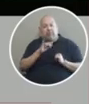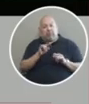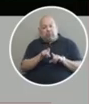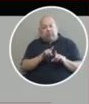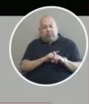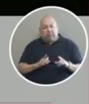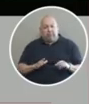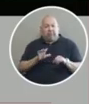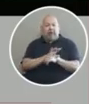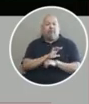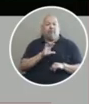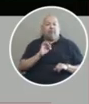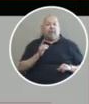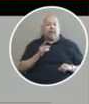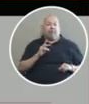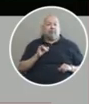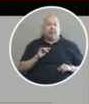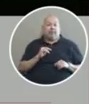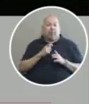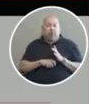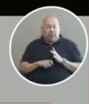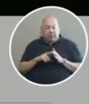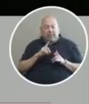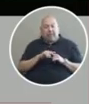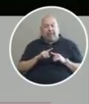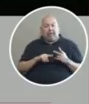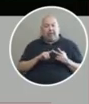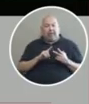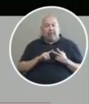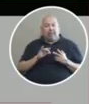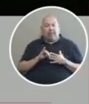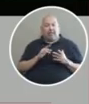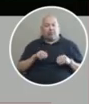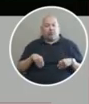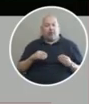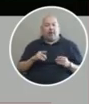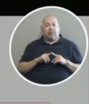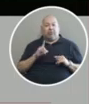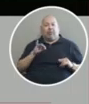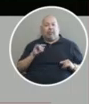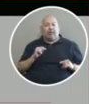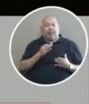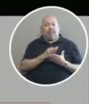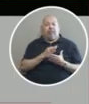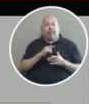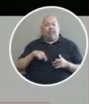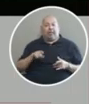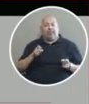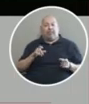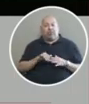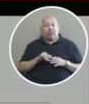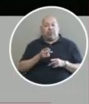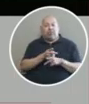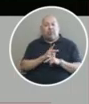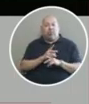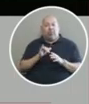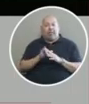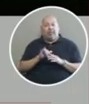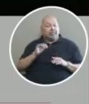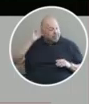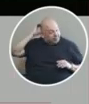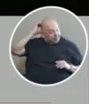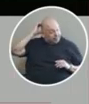have to cover administrative expenses, and that's going to be provided to Lift Fund so that they could administer these loans, and that would